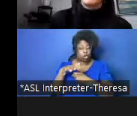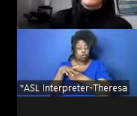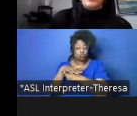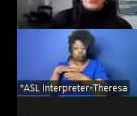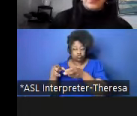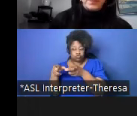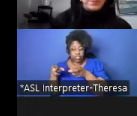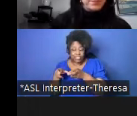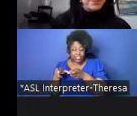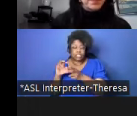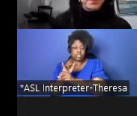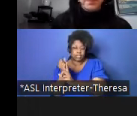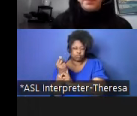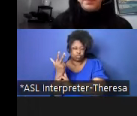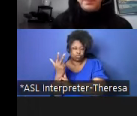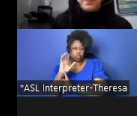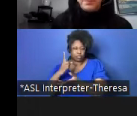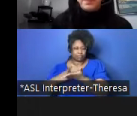more there.